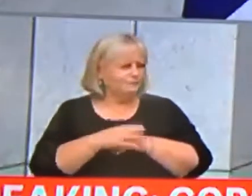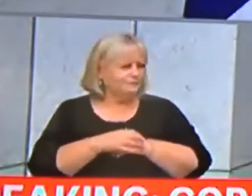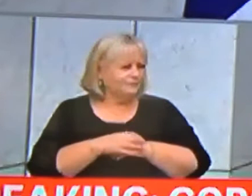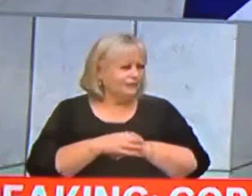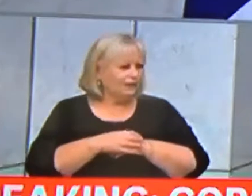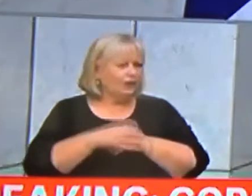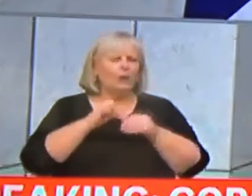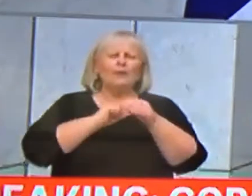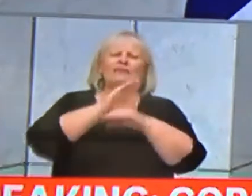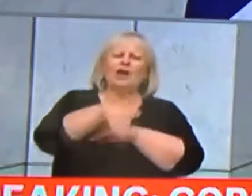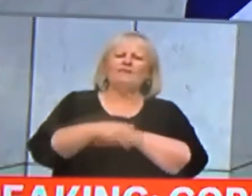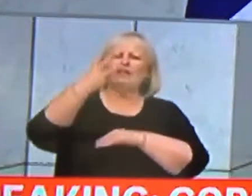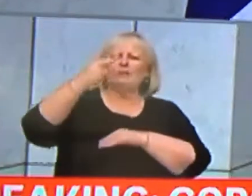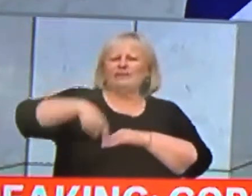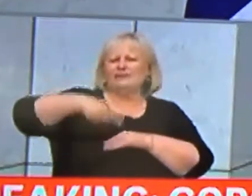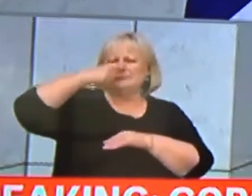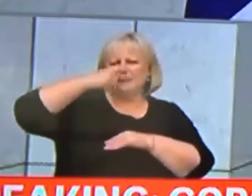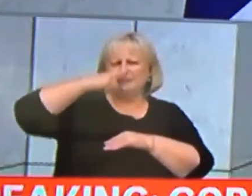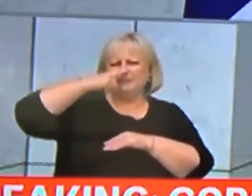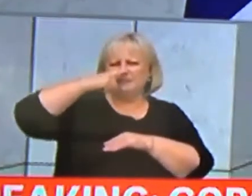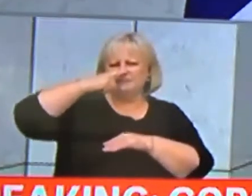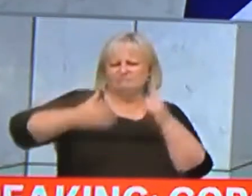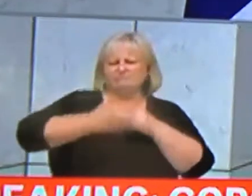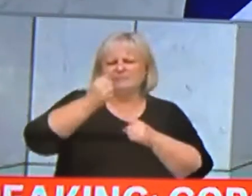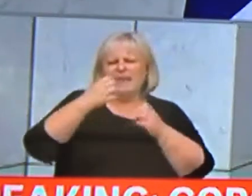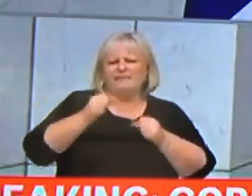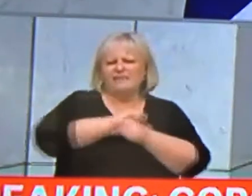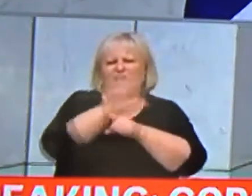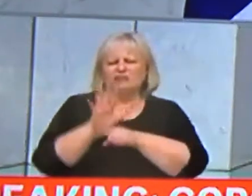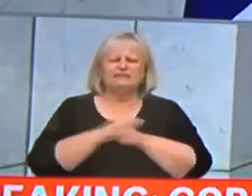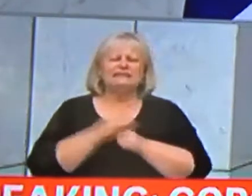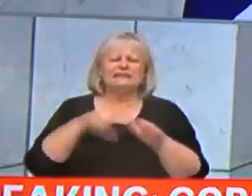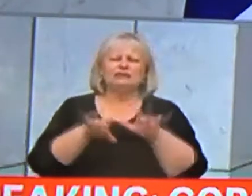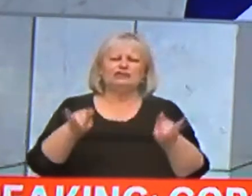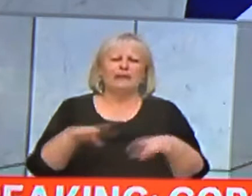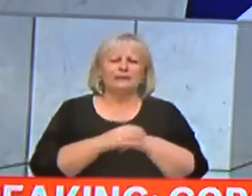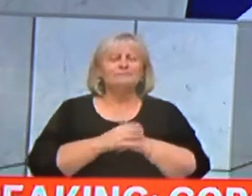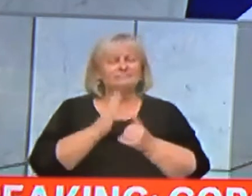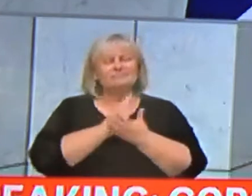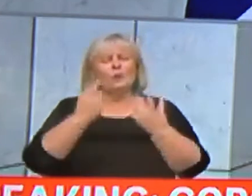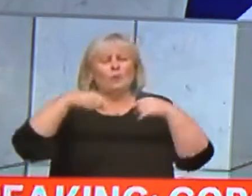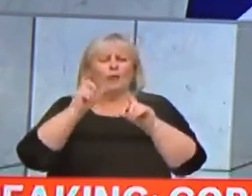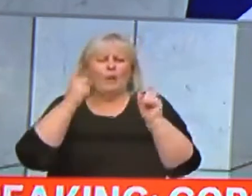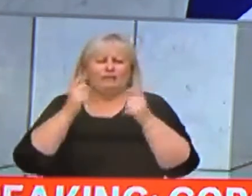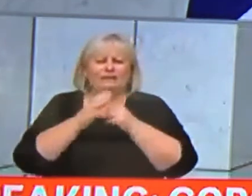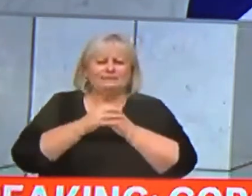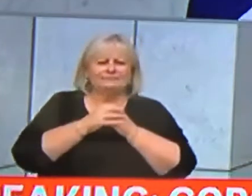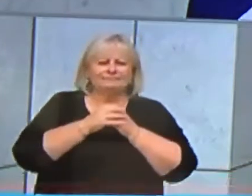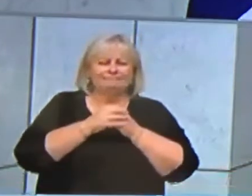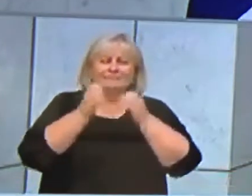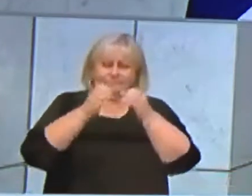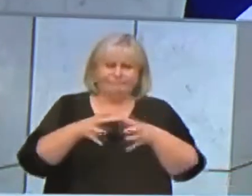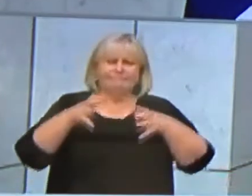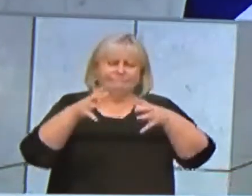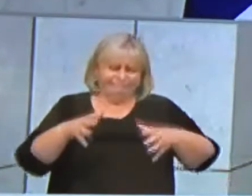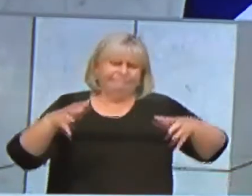have just over 3,000 cases in Australia, and we are worried. We are worried about the growth,